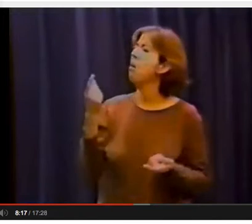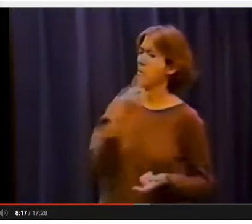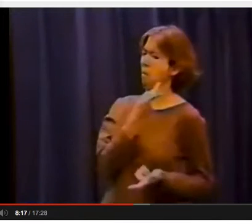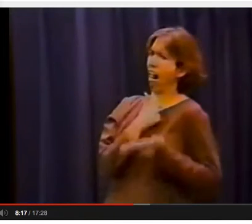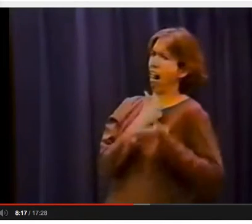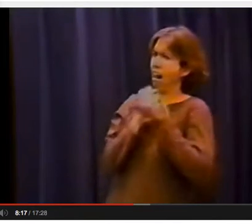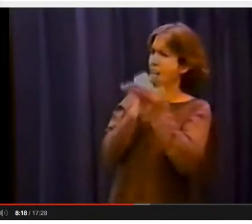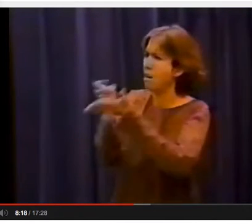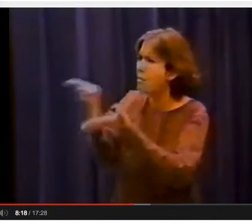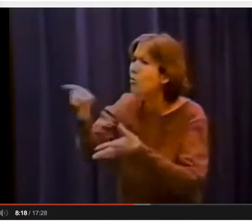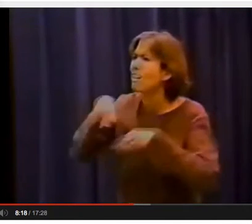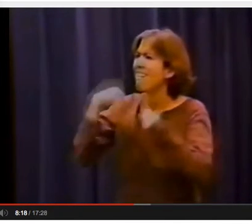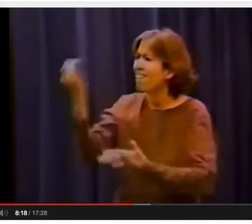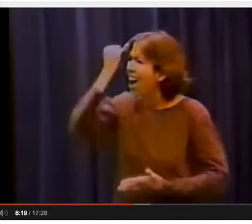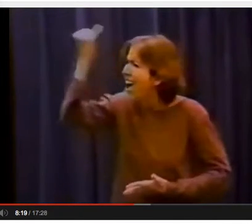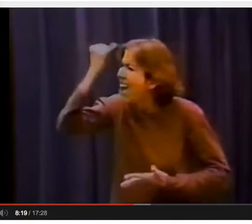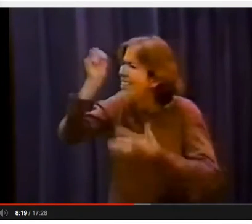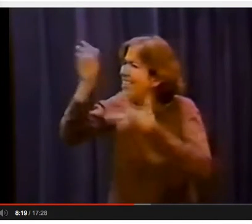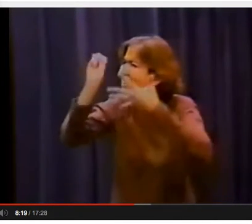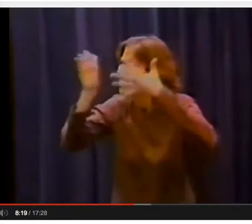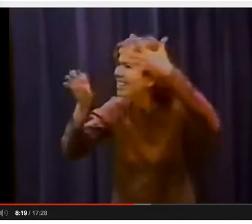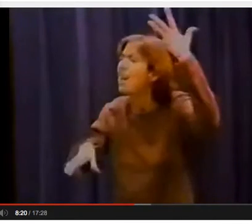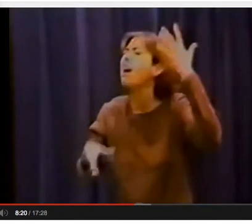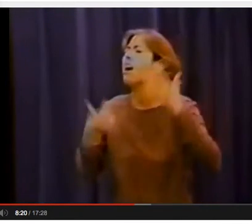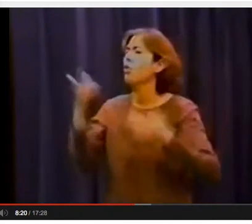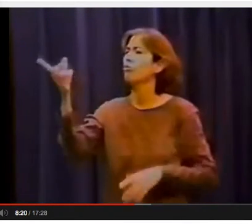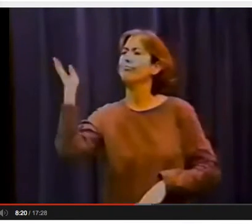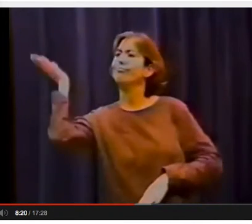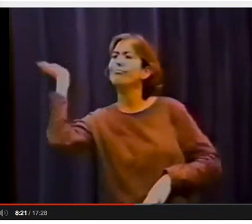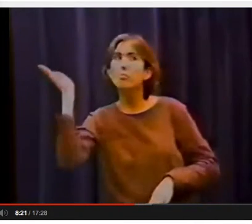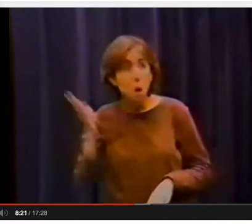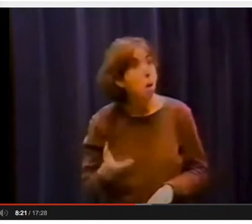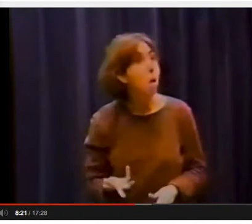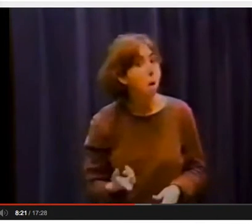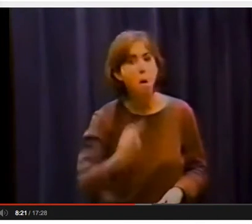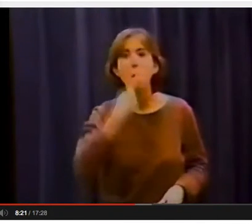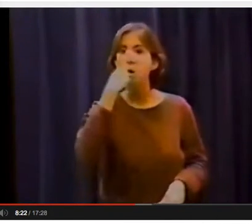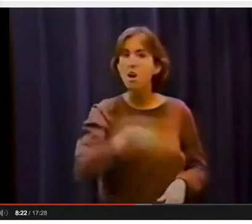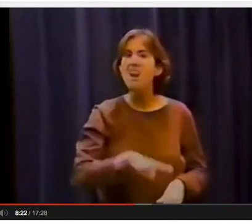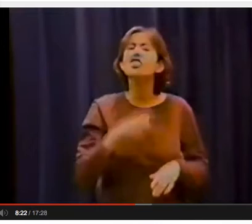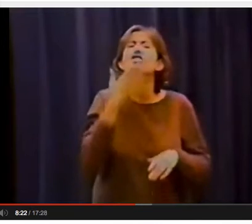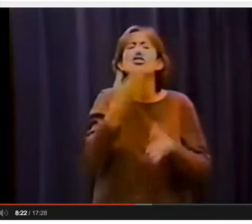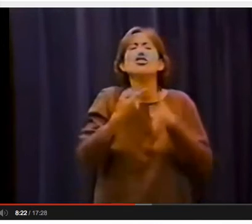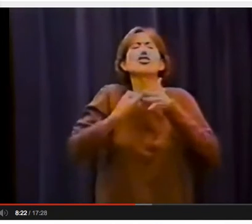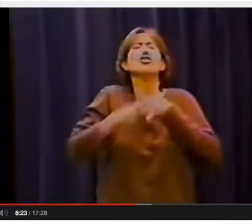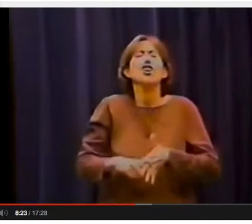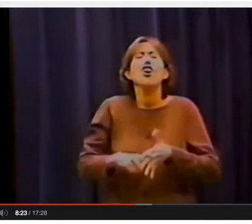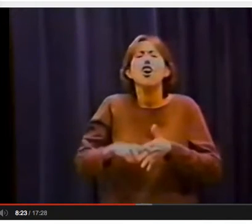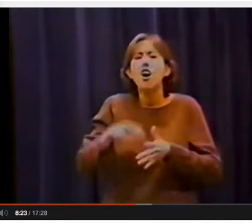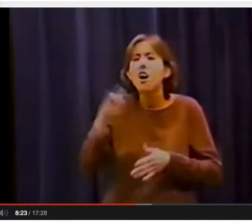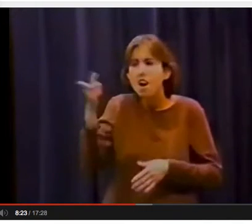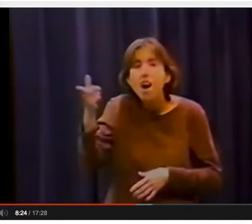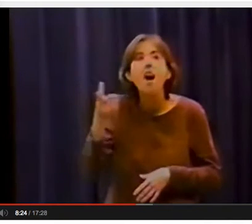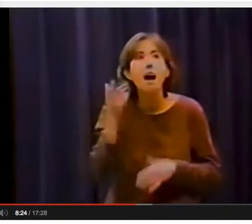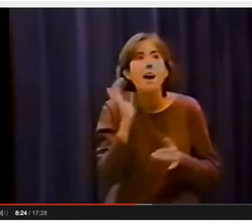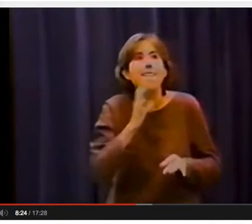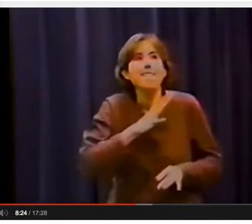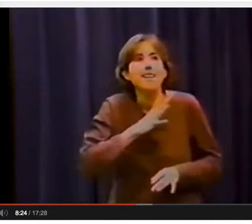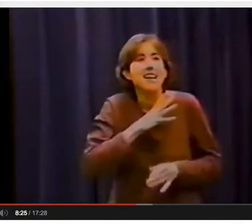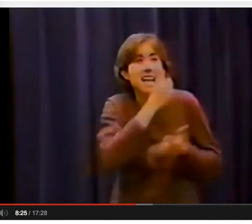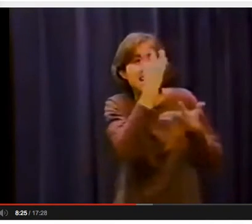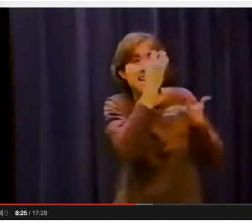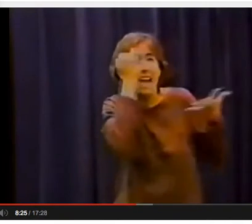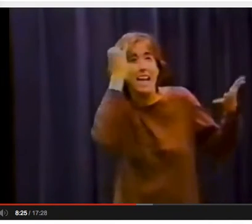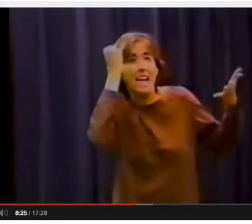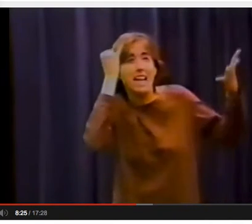I want to do that. So what do I do? So I helped them come up with ideas to present about. And so when they